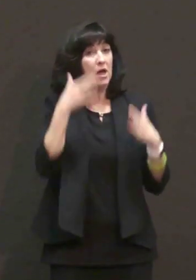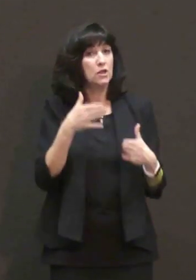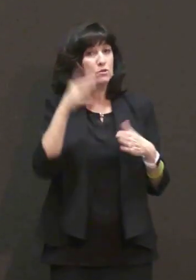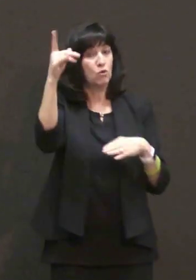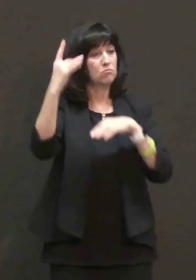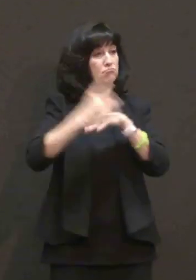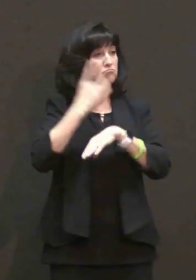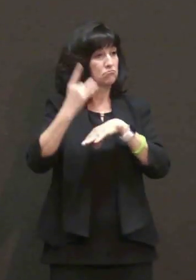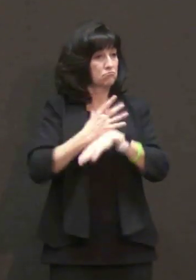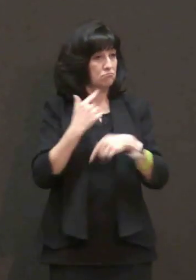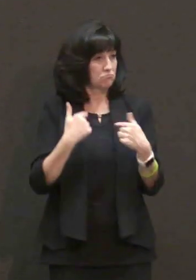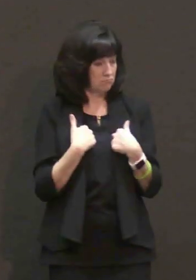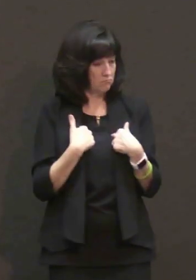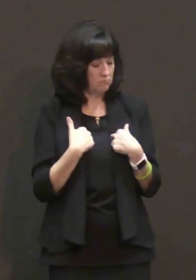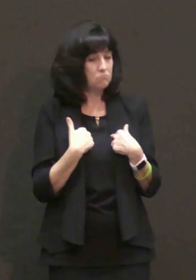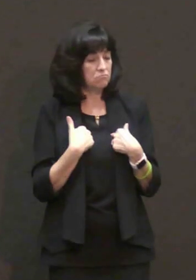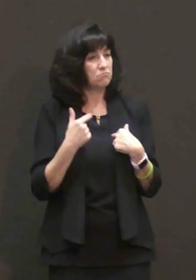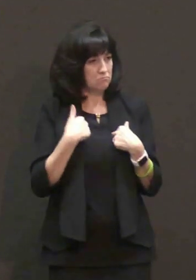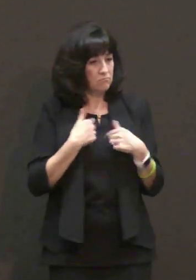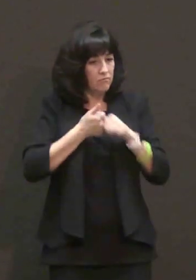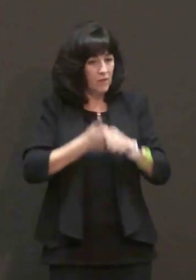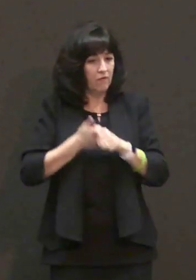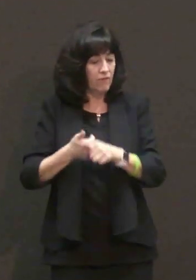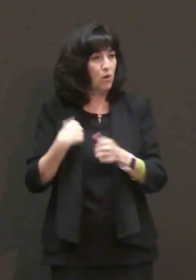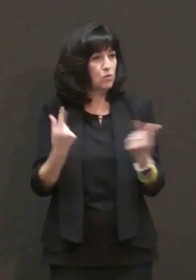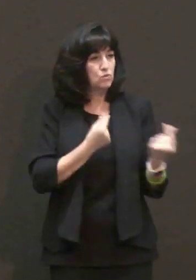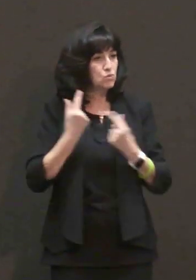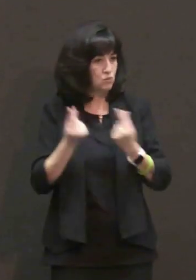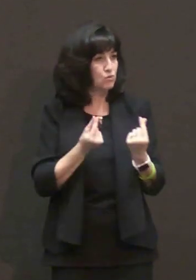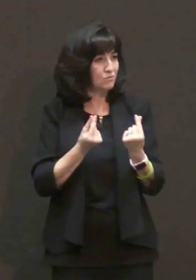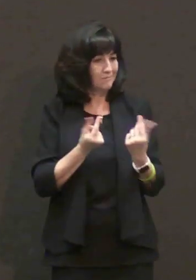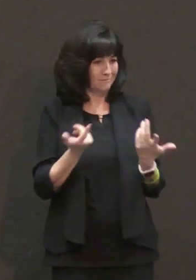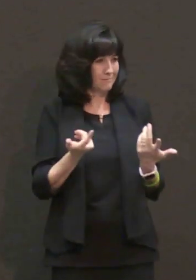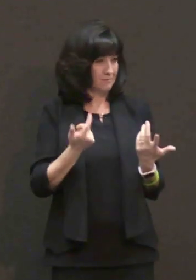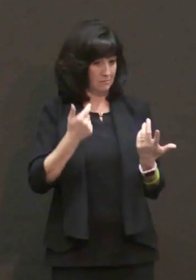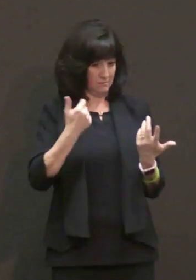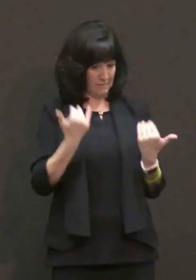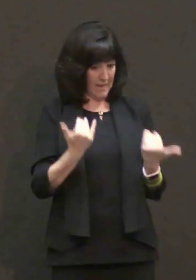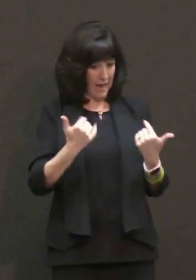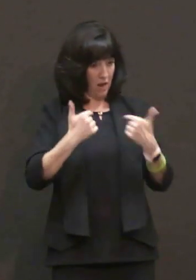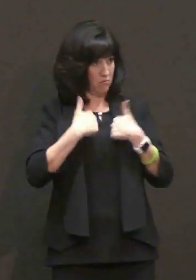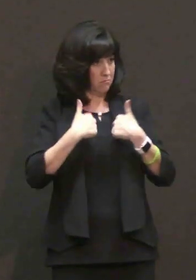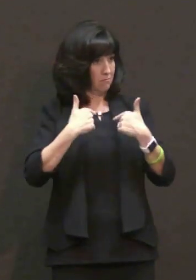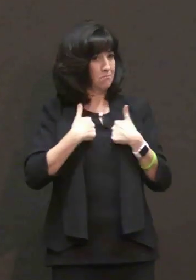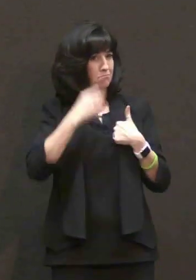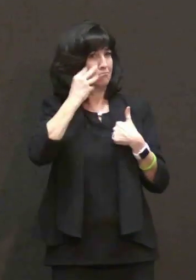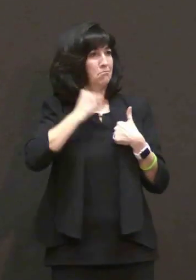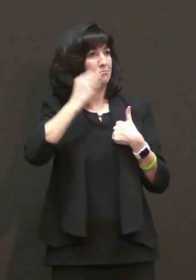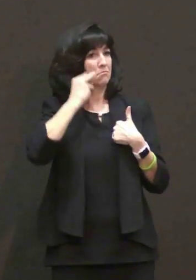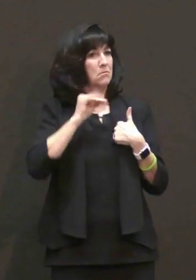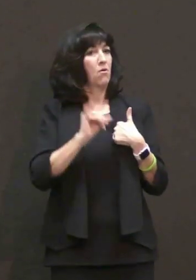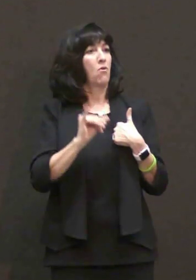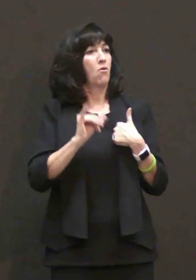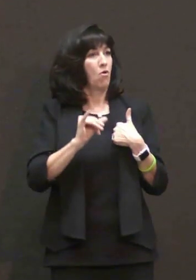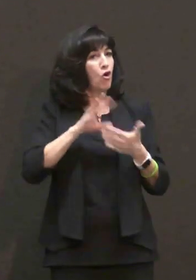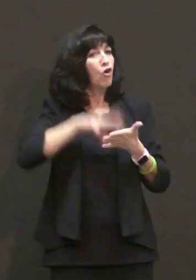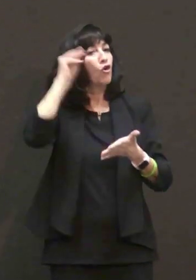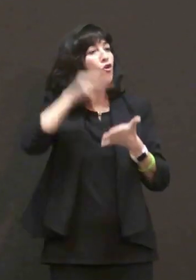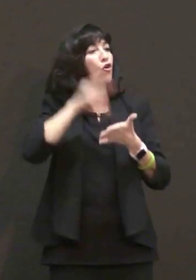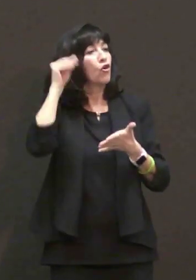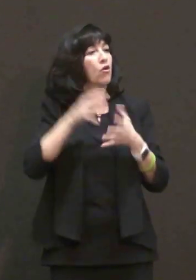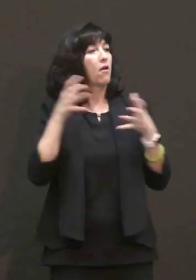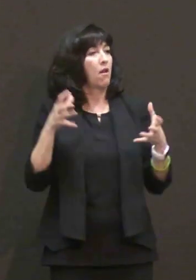that I knew much about social distancing before a month ago, but I've learned a lot about its importance in a pandemic